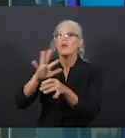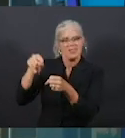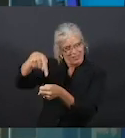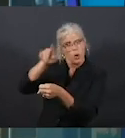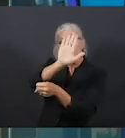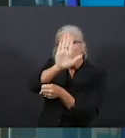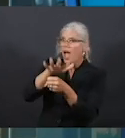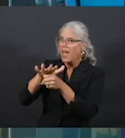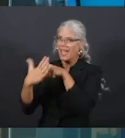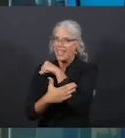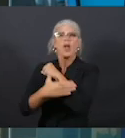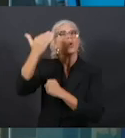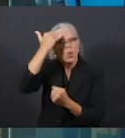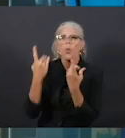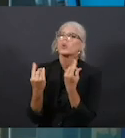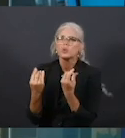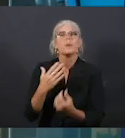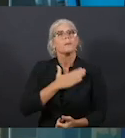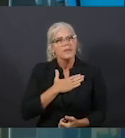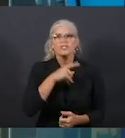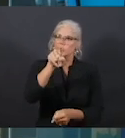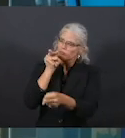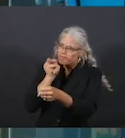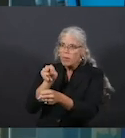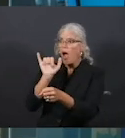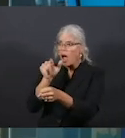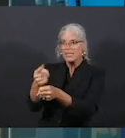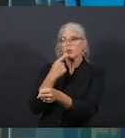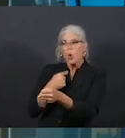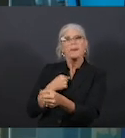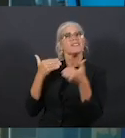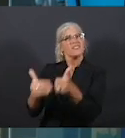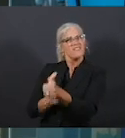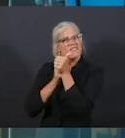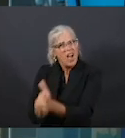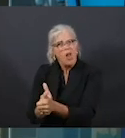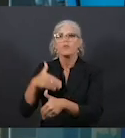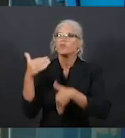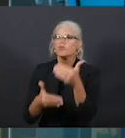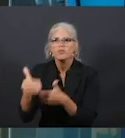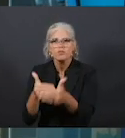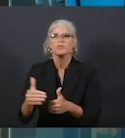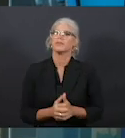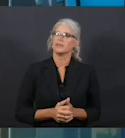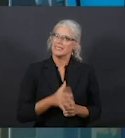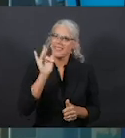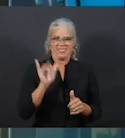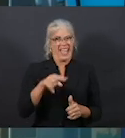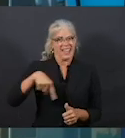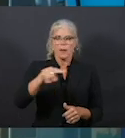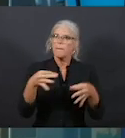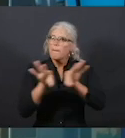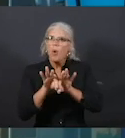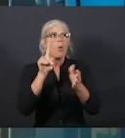recommendations or evacuation orders. So please listen to your local officials, heed that guidance, and make sure you're doing what you need